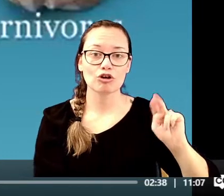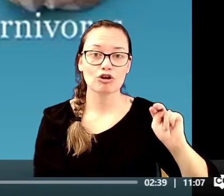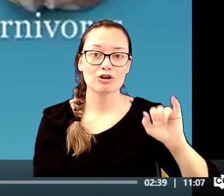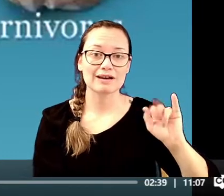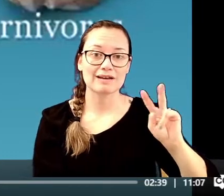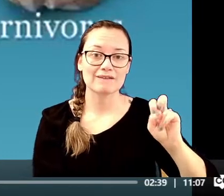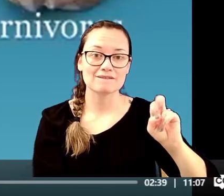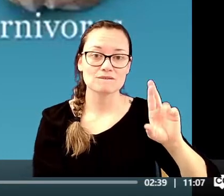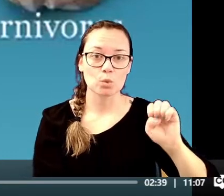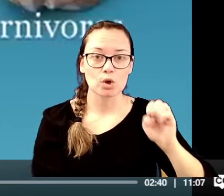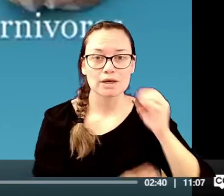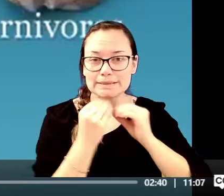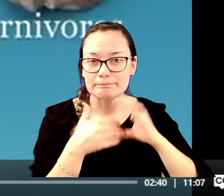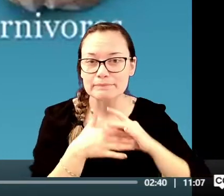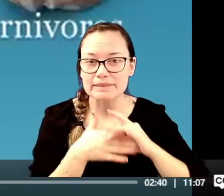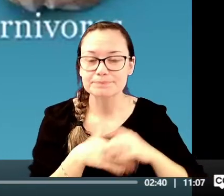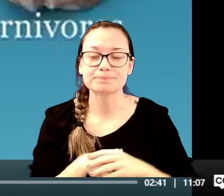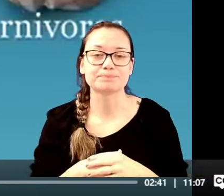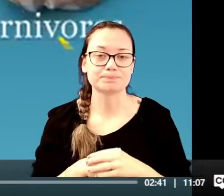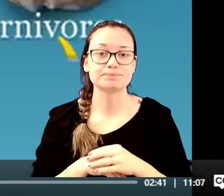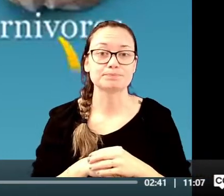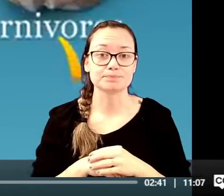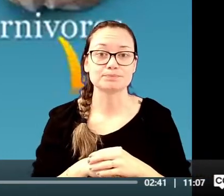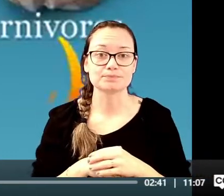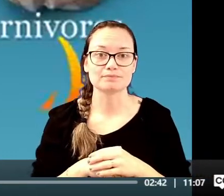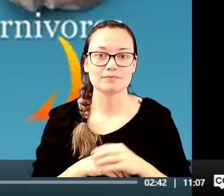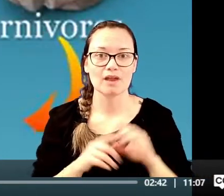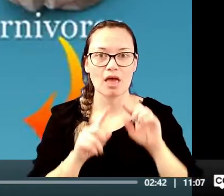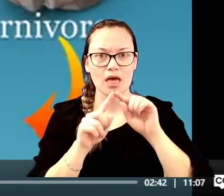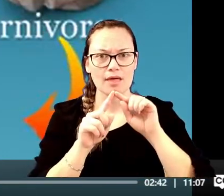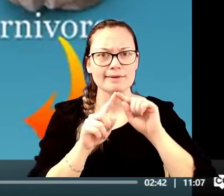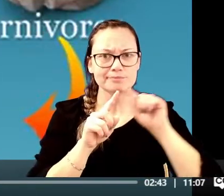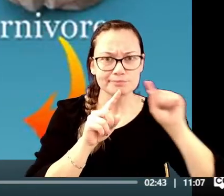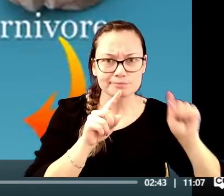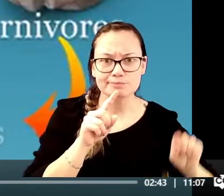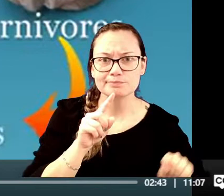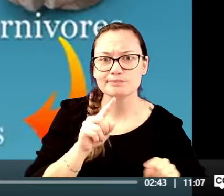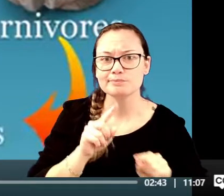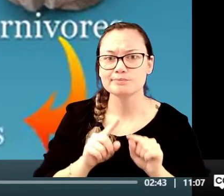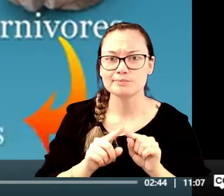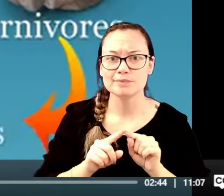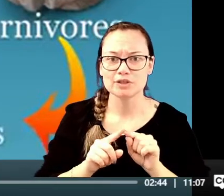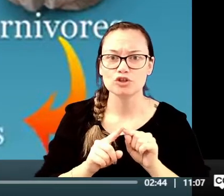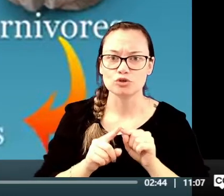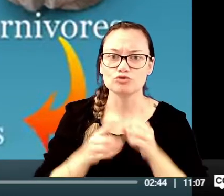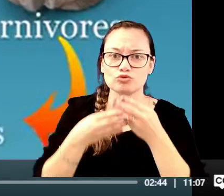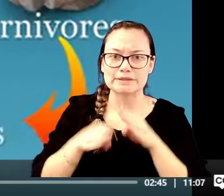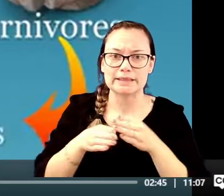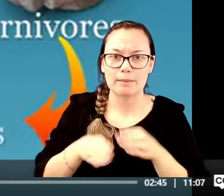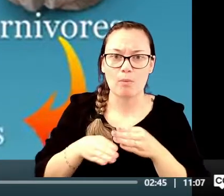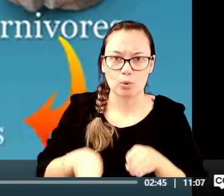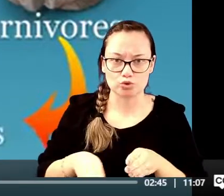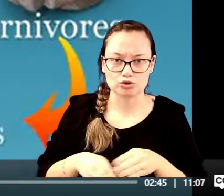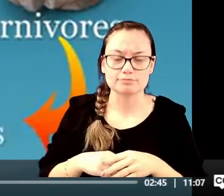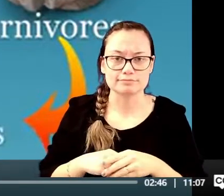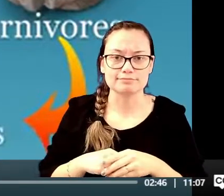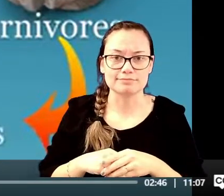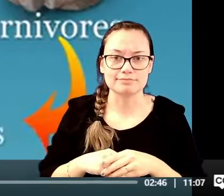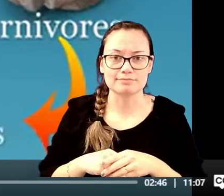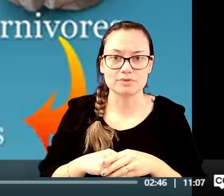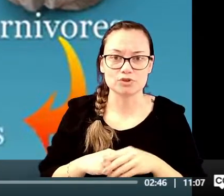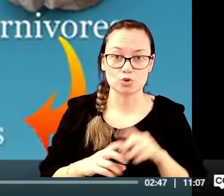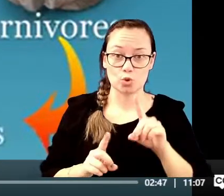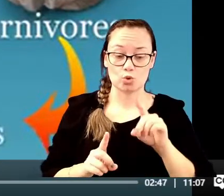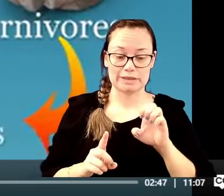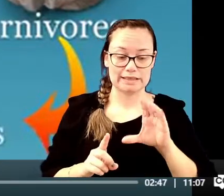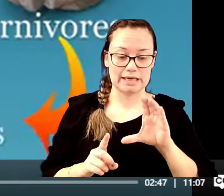okay, and so on and so forth. The next stop would be, essentially passing that energy on to the decomposers. The decomposers getting